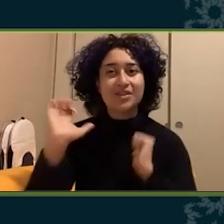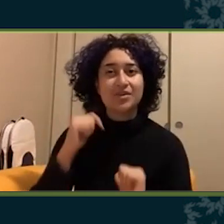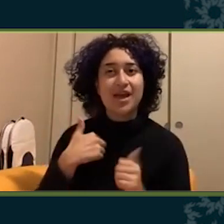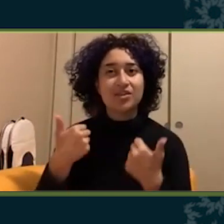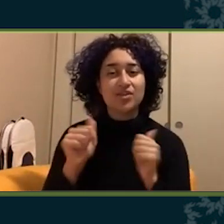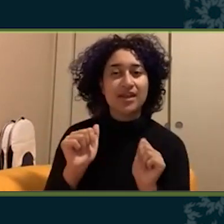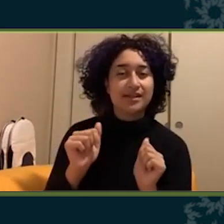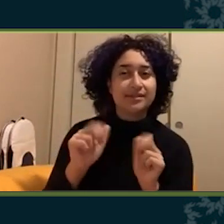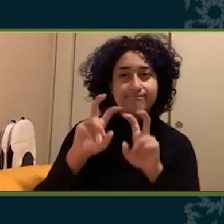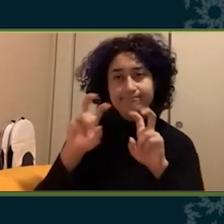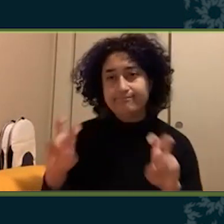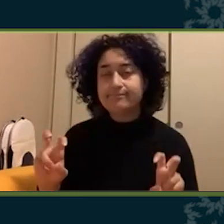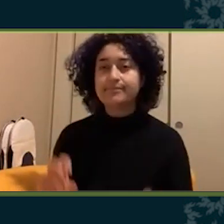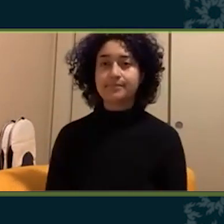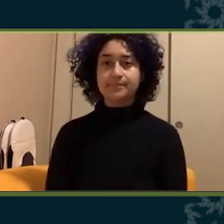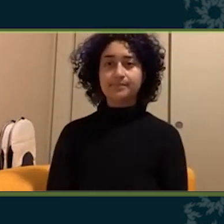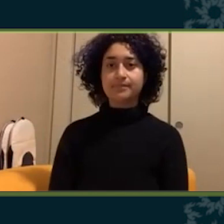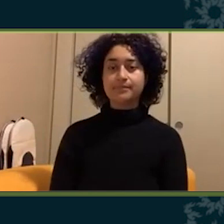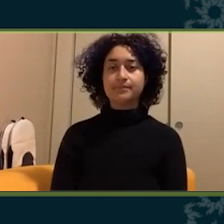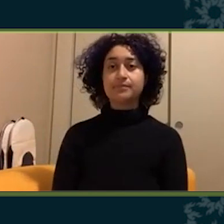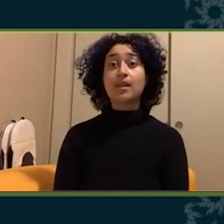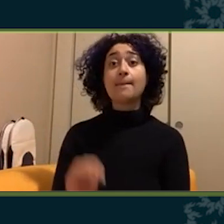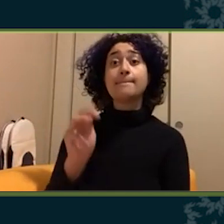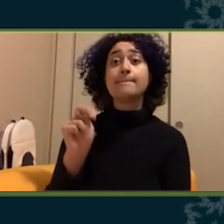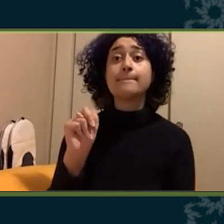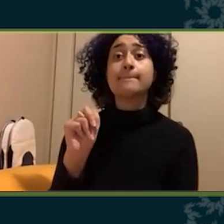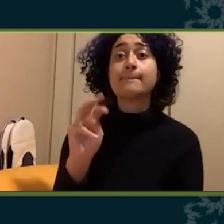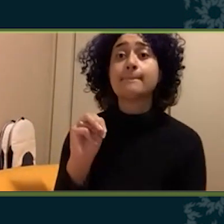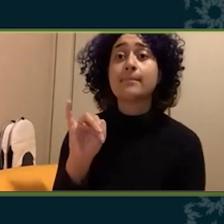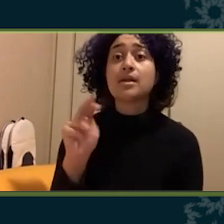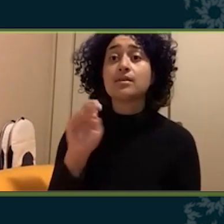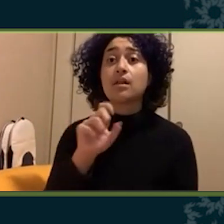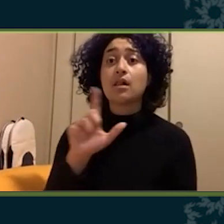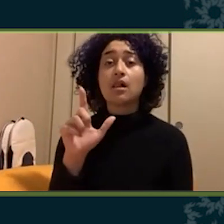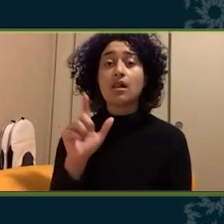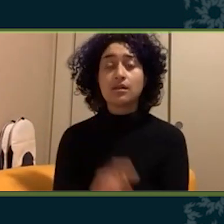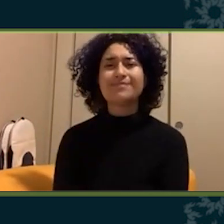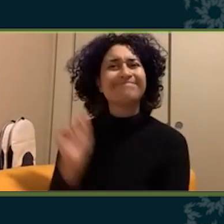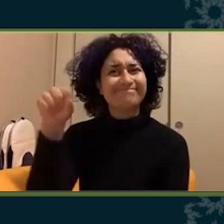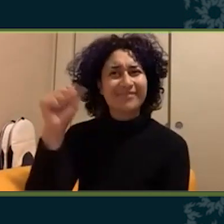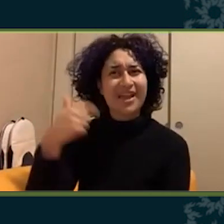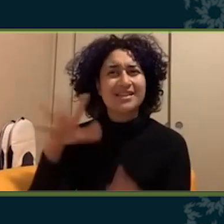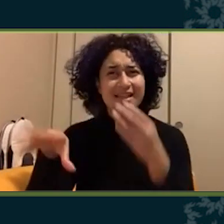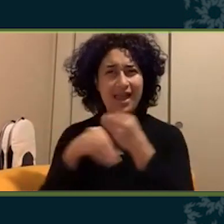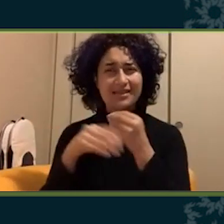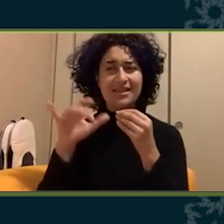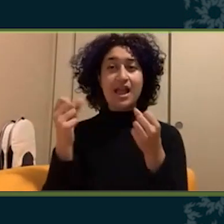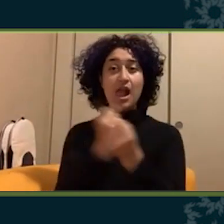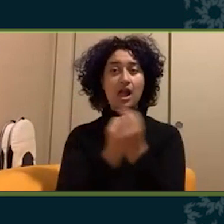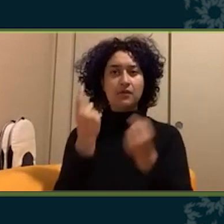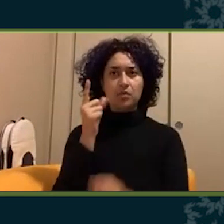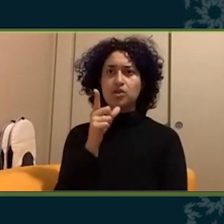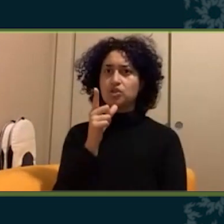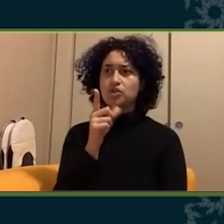into it. Yes, Manal. Yeah, this is Minal. Yeah, just to add to that, I mean, everyone should take a